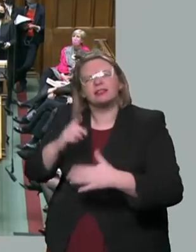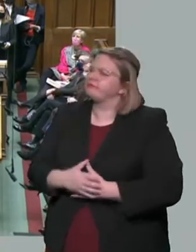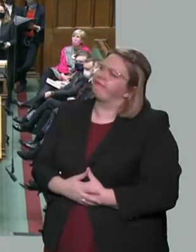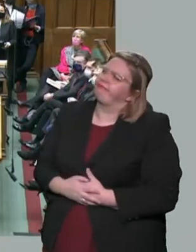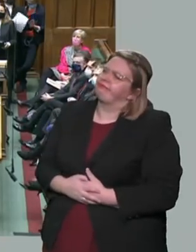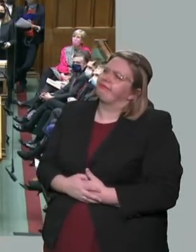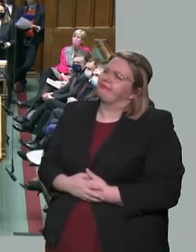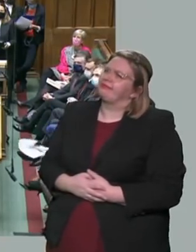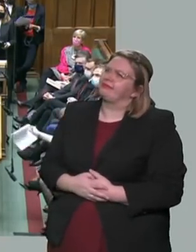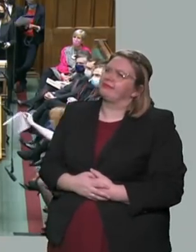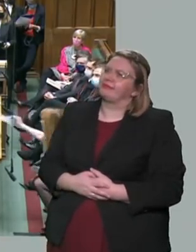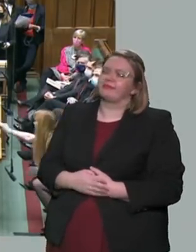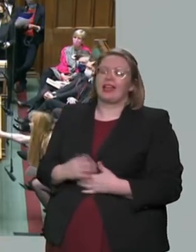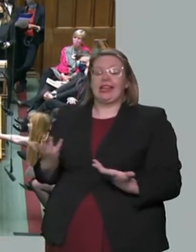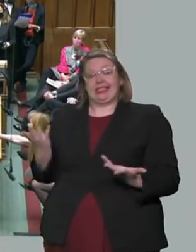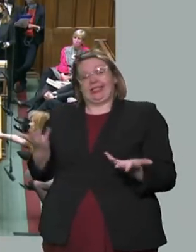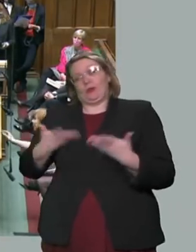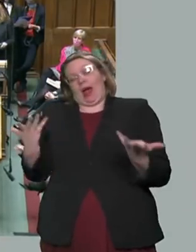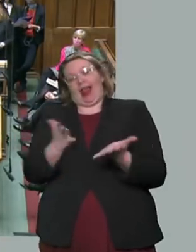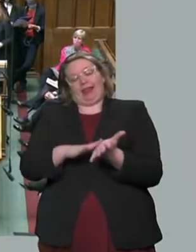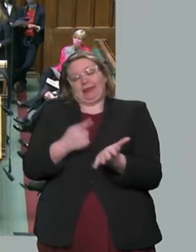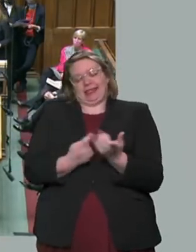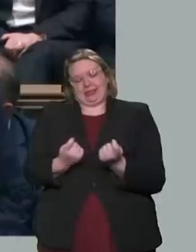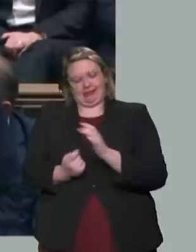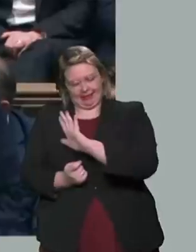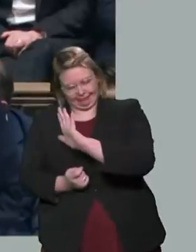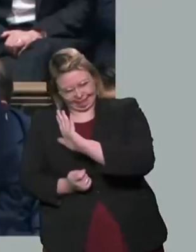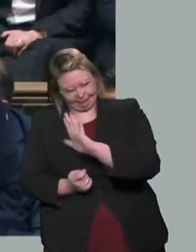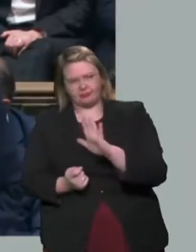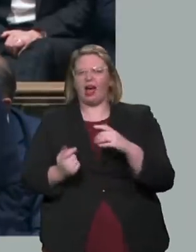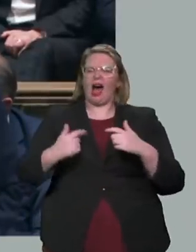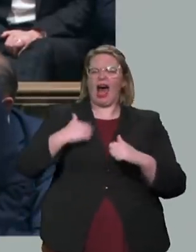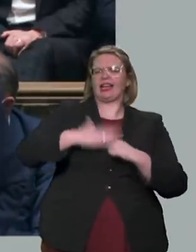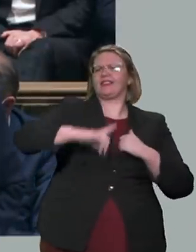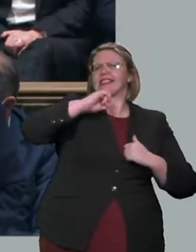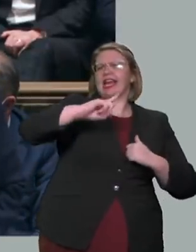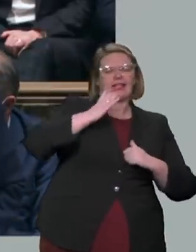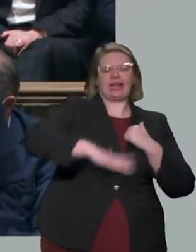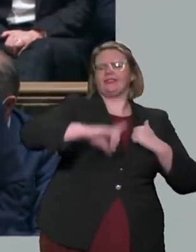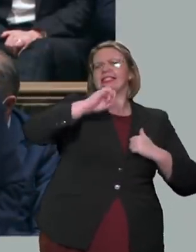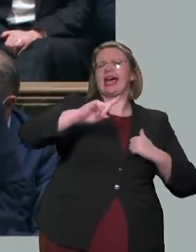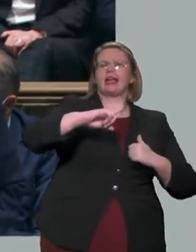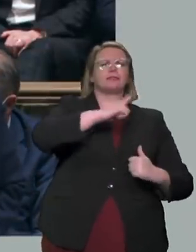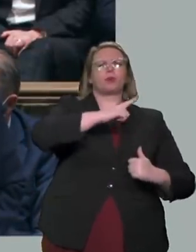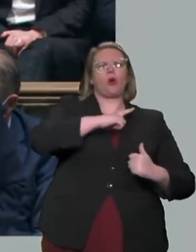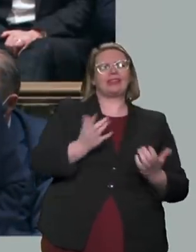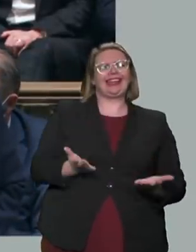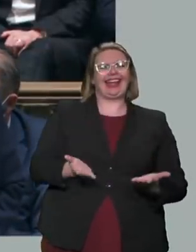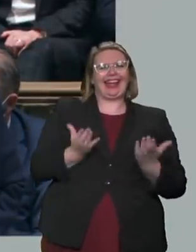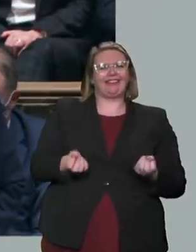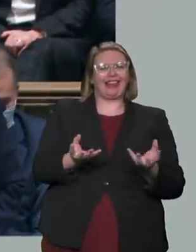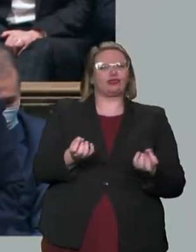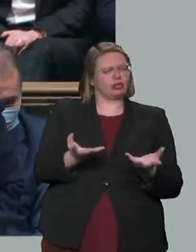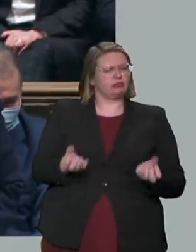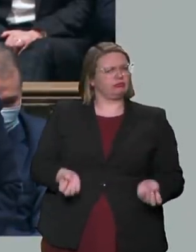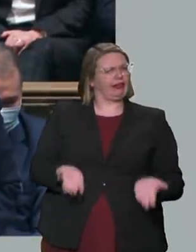Well, Mr. Speaker, what the government has been, and of course I said no such thing because inflation is always something that we have